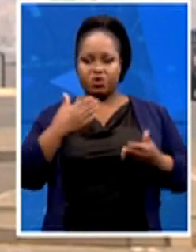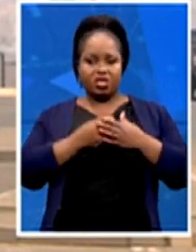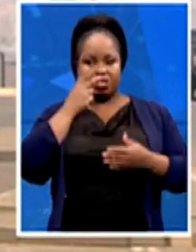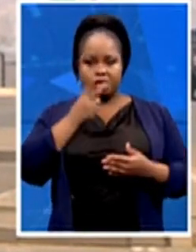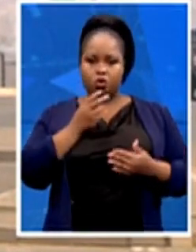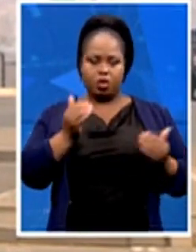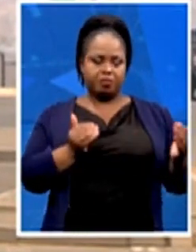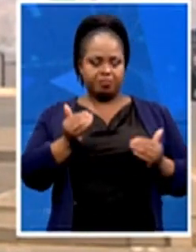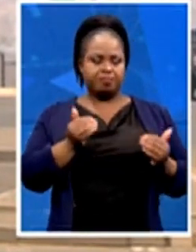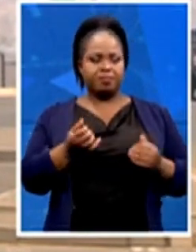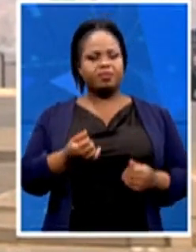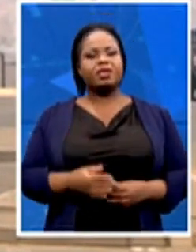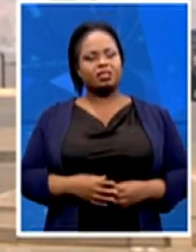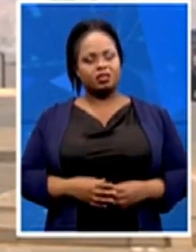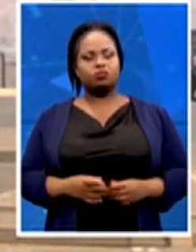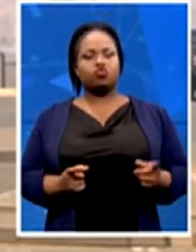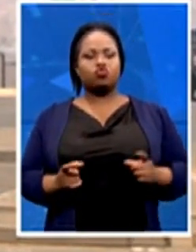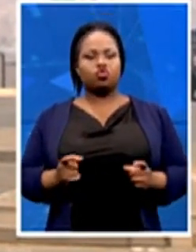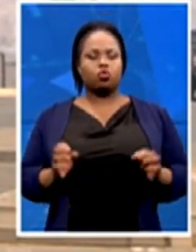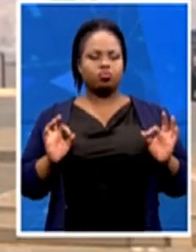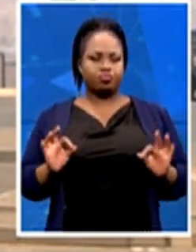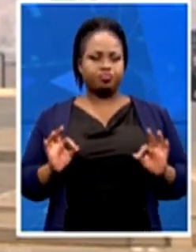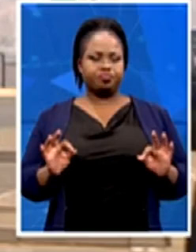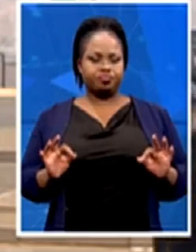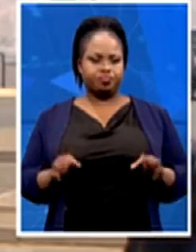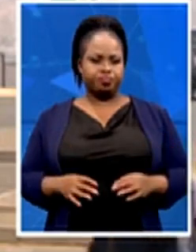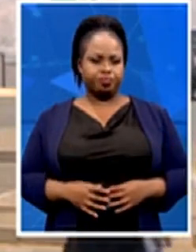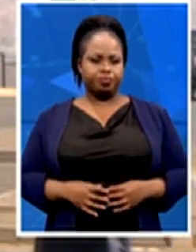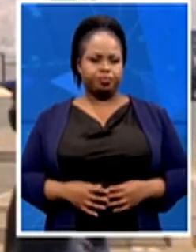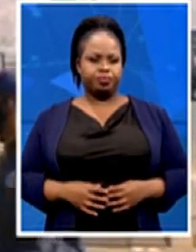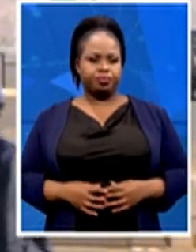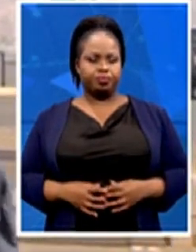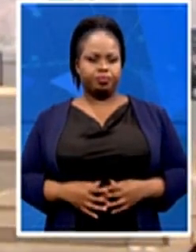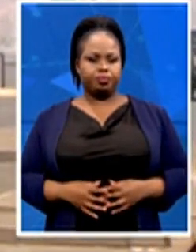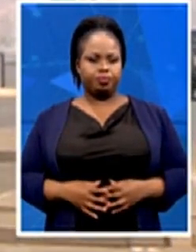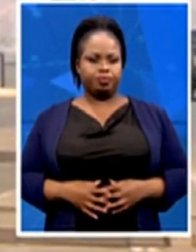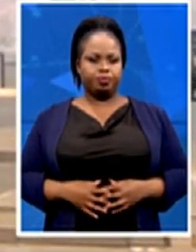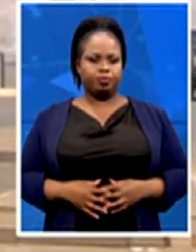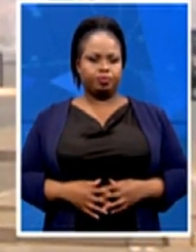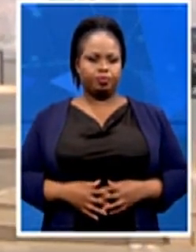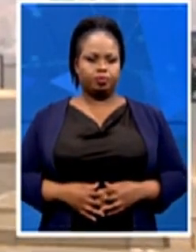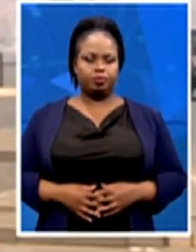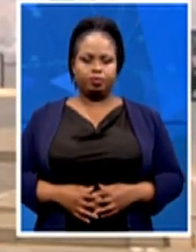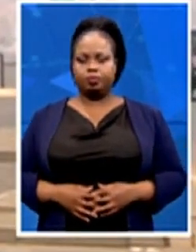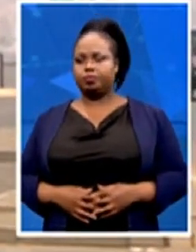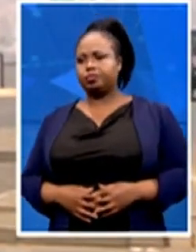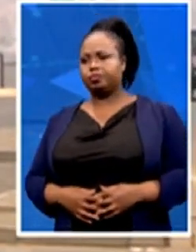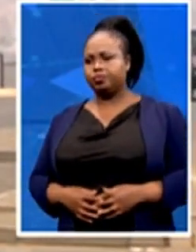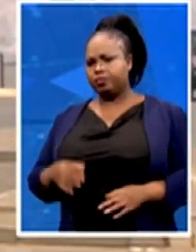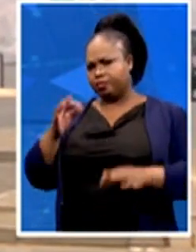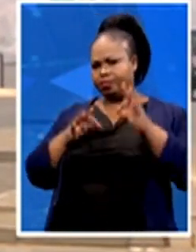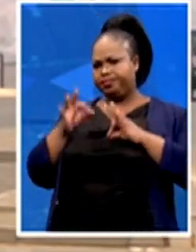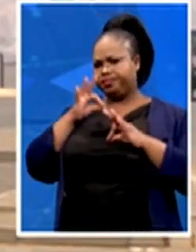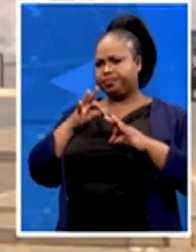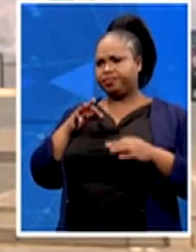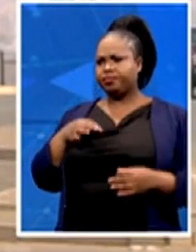control the system as it stands now. Okay. And talk to us, what exactly did you have to do in order